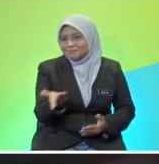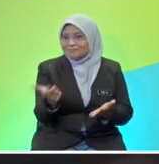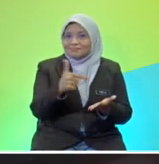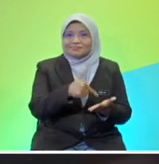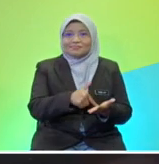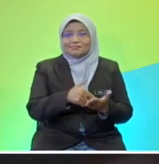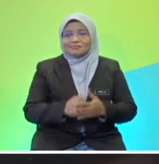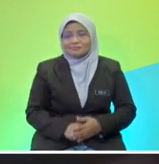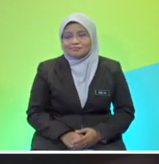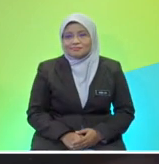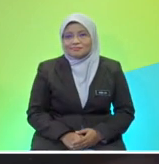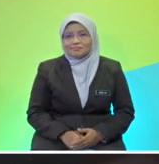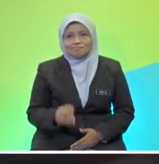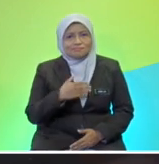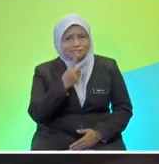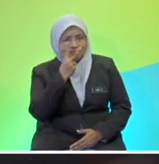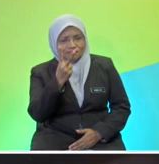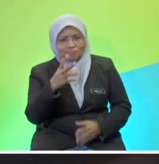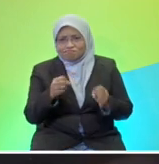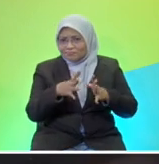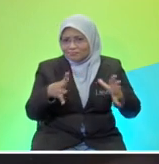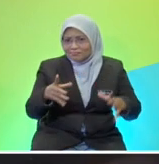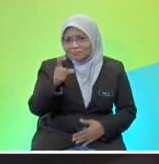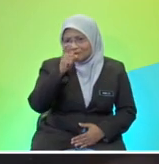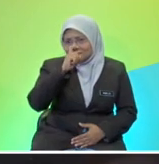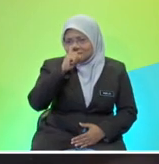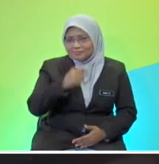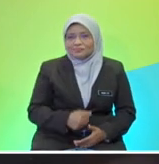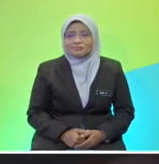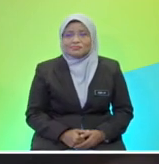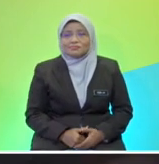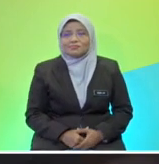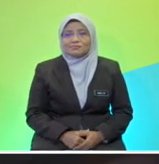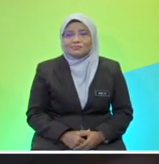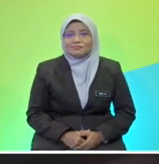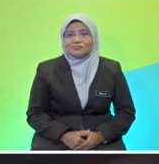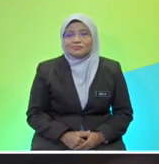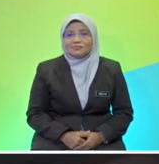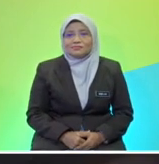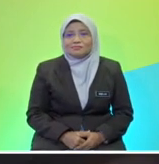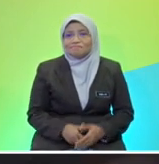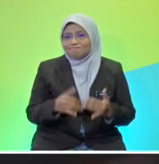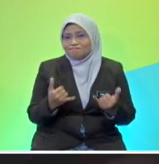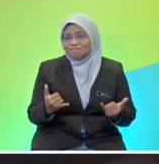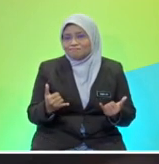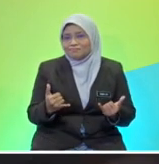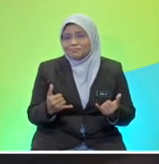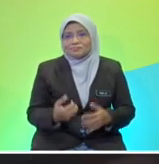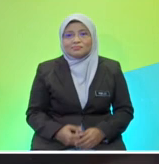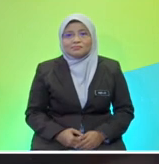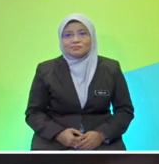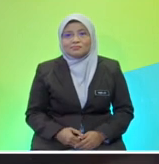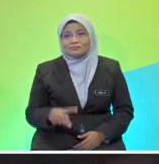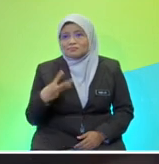of toys in front of you. Yes. Are we going to learn about toys today? Yes, you're right. Okay, for today's lesson, we are going to learn about